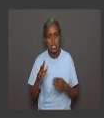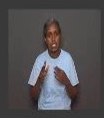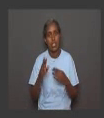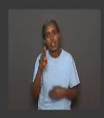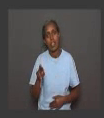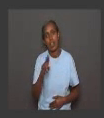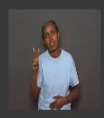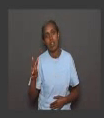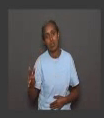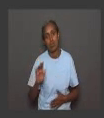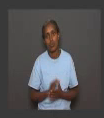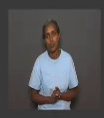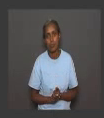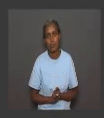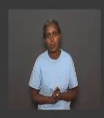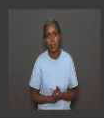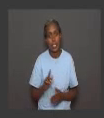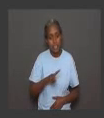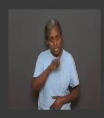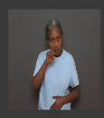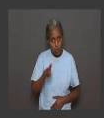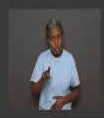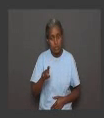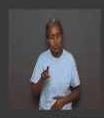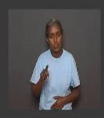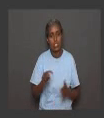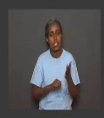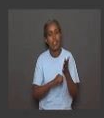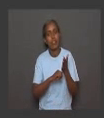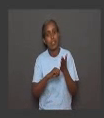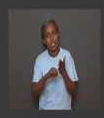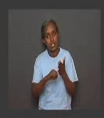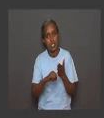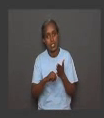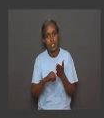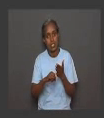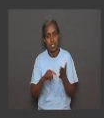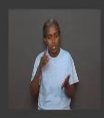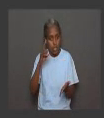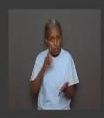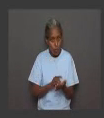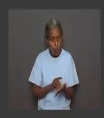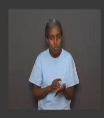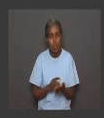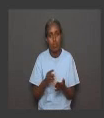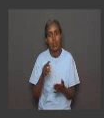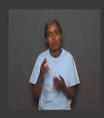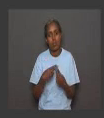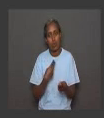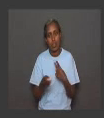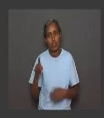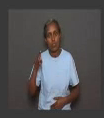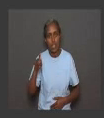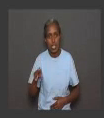radical 2. The equation of the tangent is the dot product of